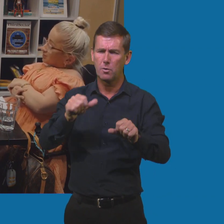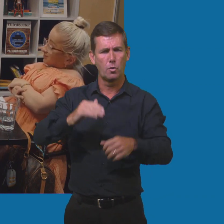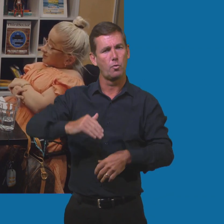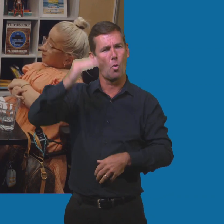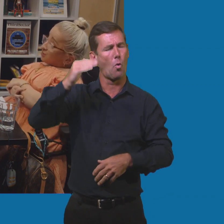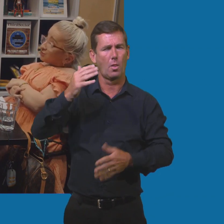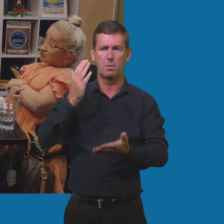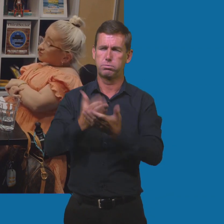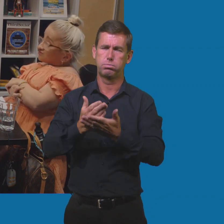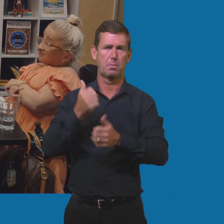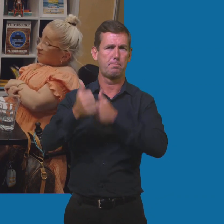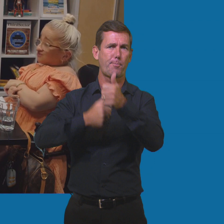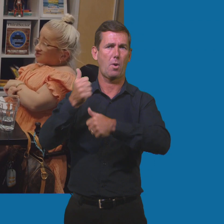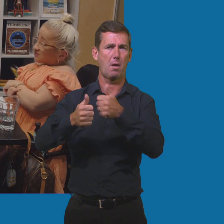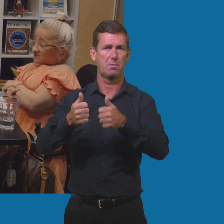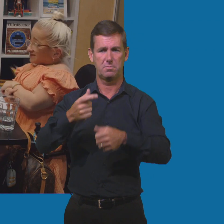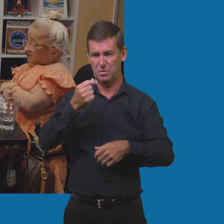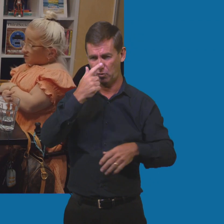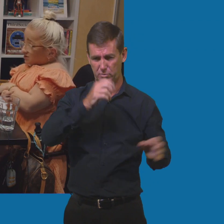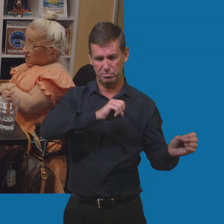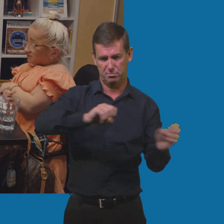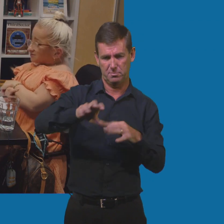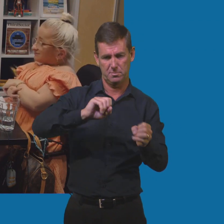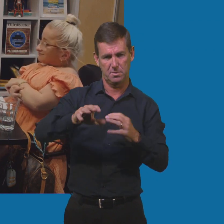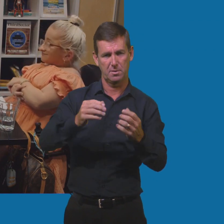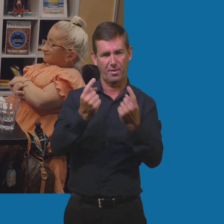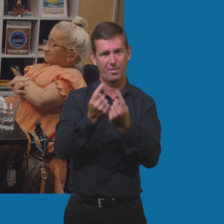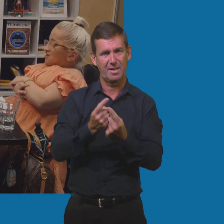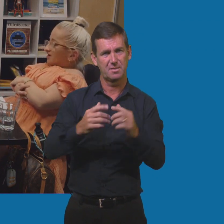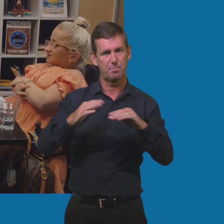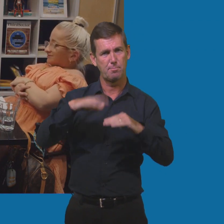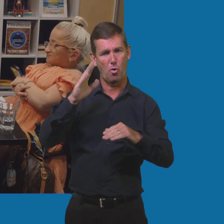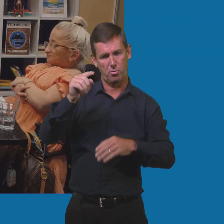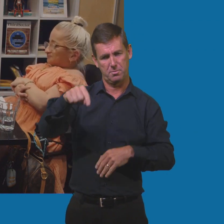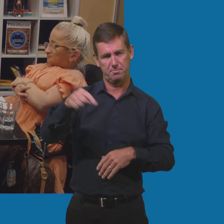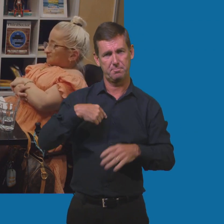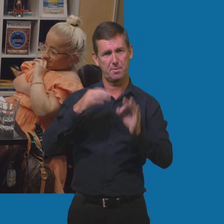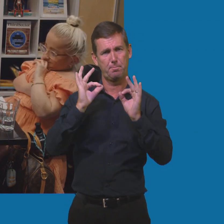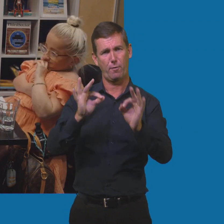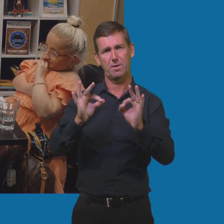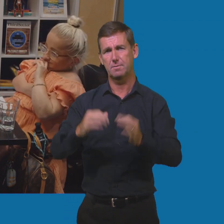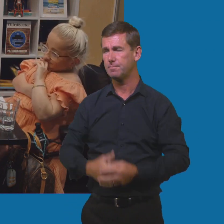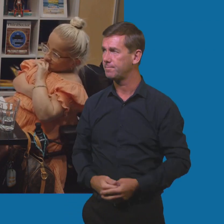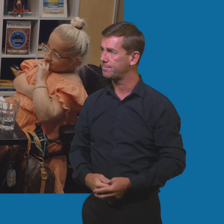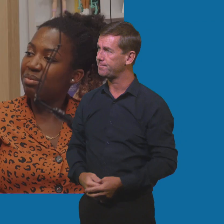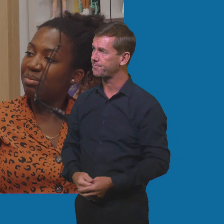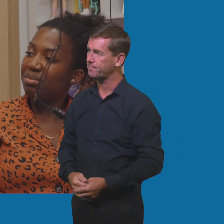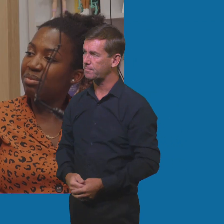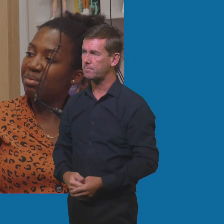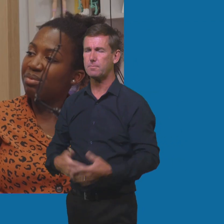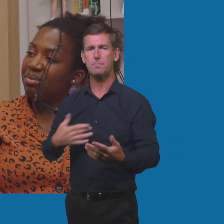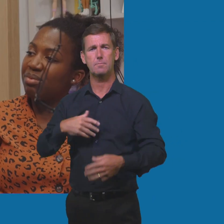very popular. So you could just cram a load more stuff to sell, couldn't you? That's it. There you go. Perfect. Next up, electric